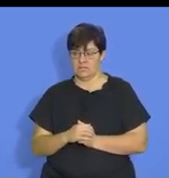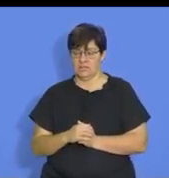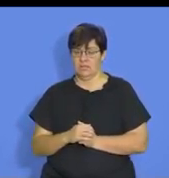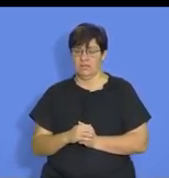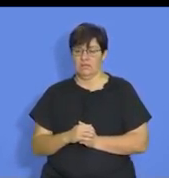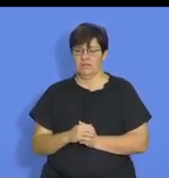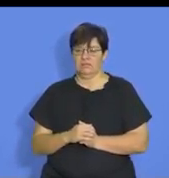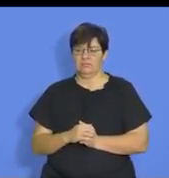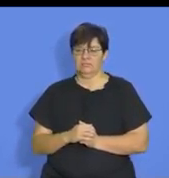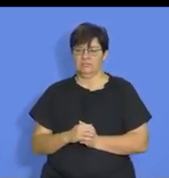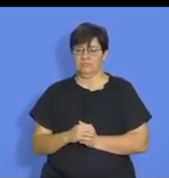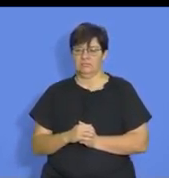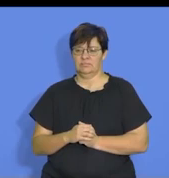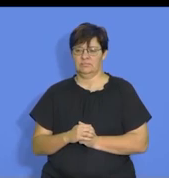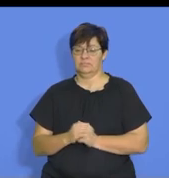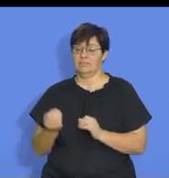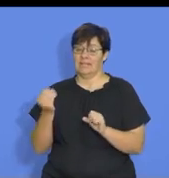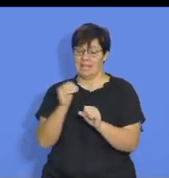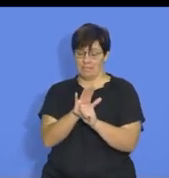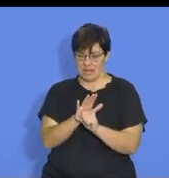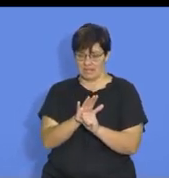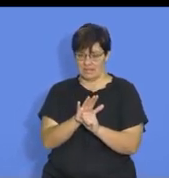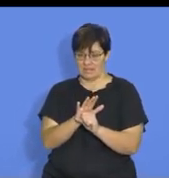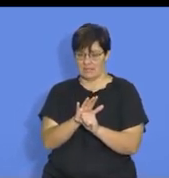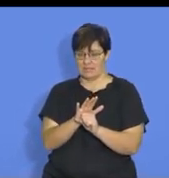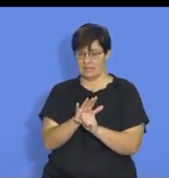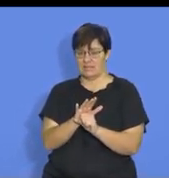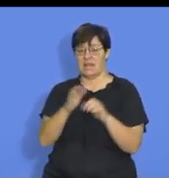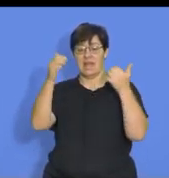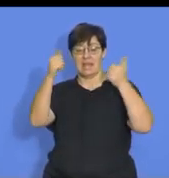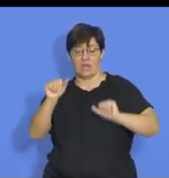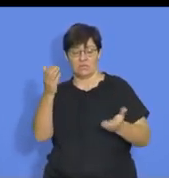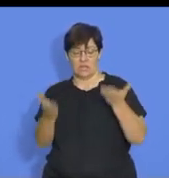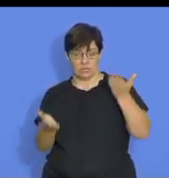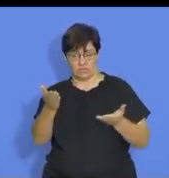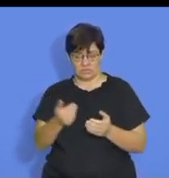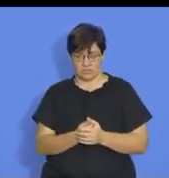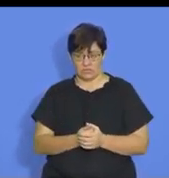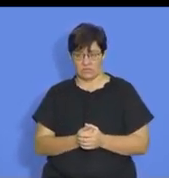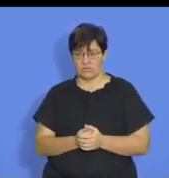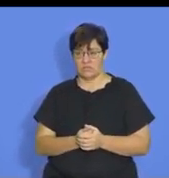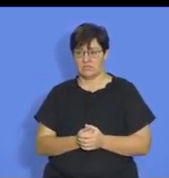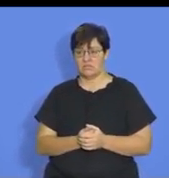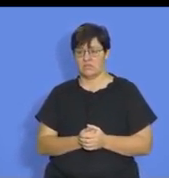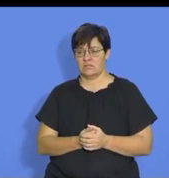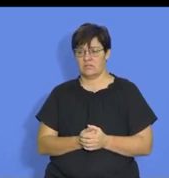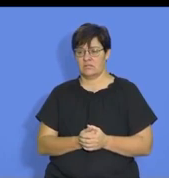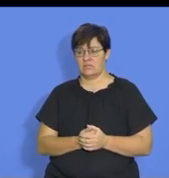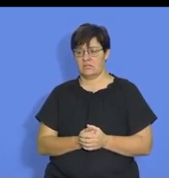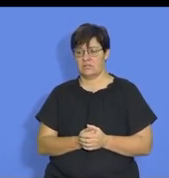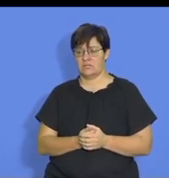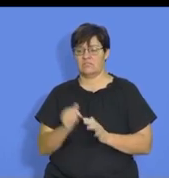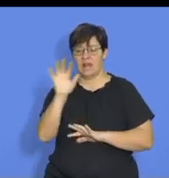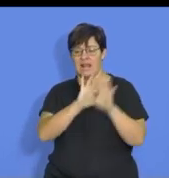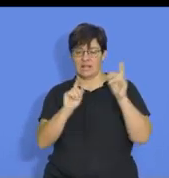Okay. Trading stock. And the impact this has on our accounting equation,